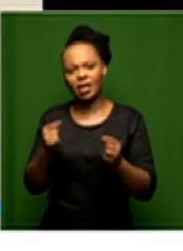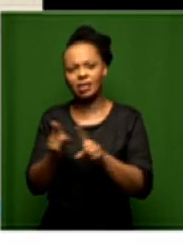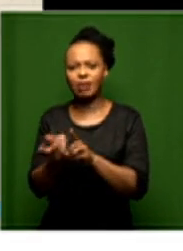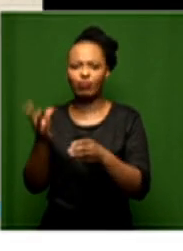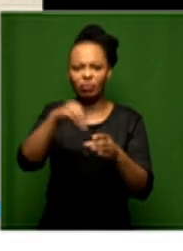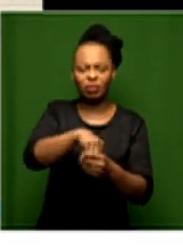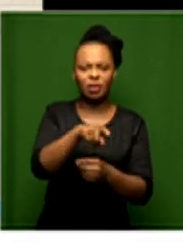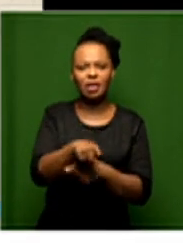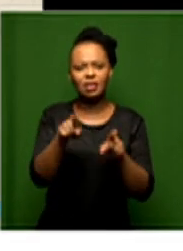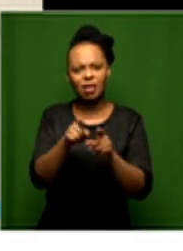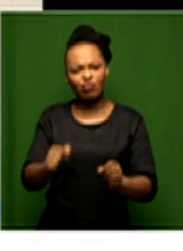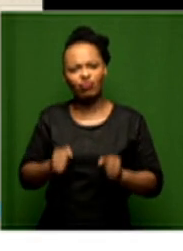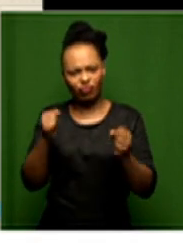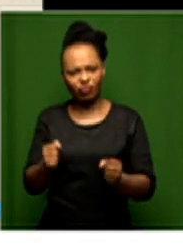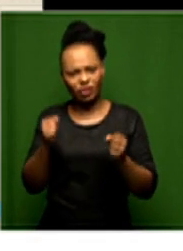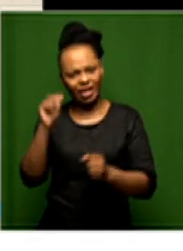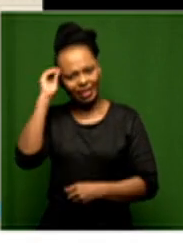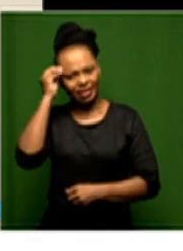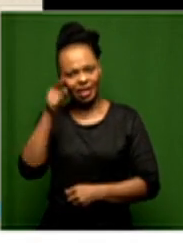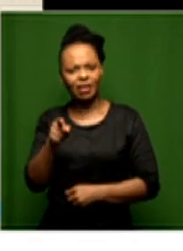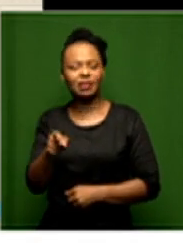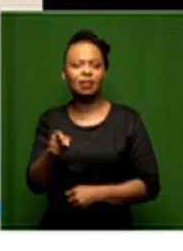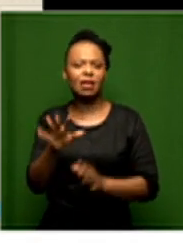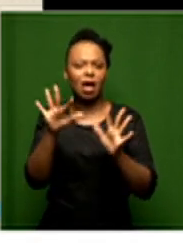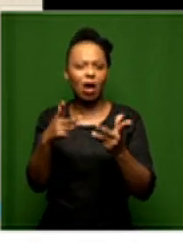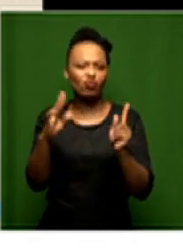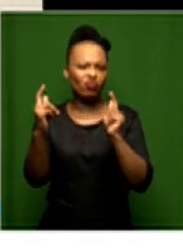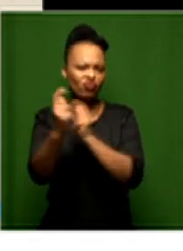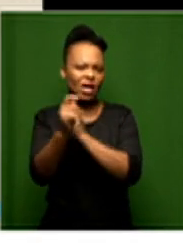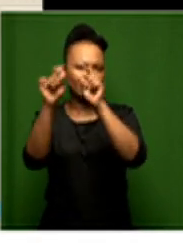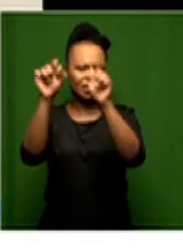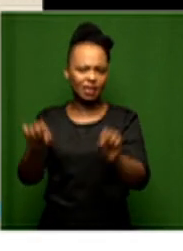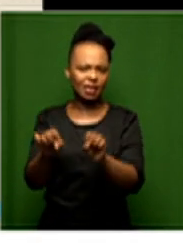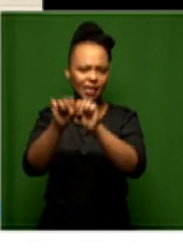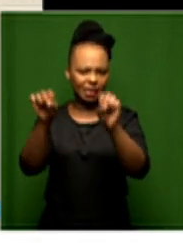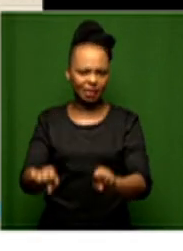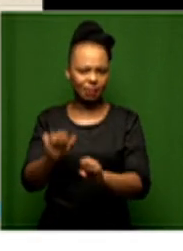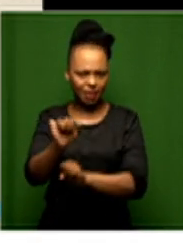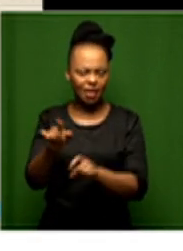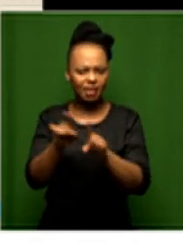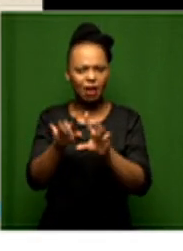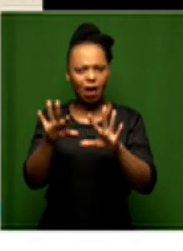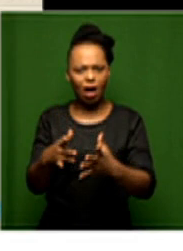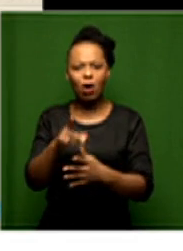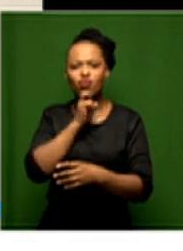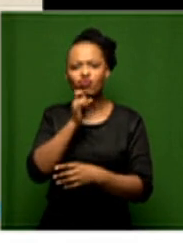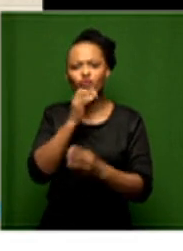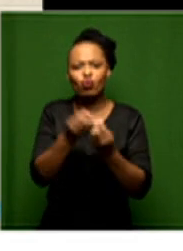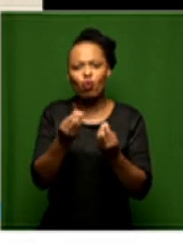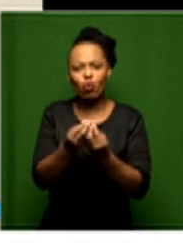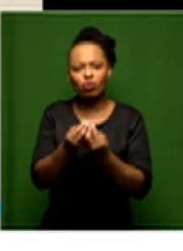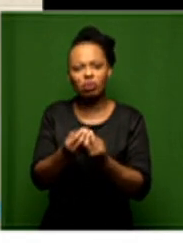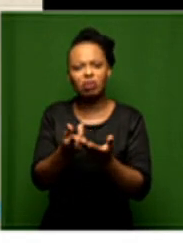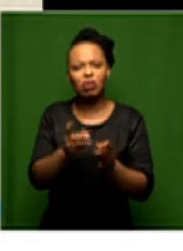still in the interest of rail and looking forward to moving most of our goods and as well as your